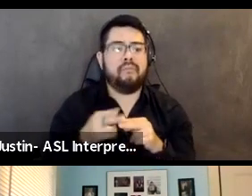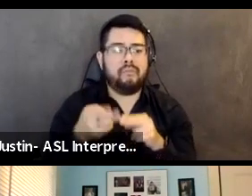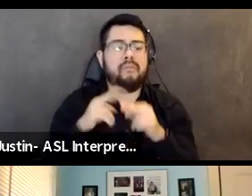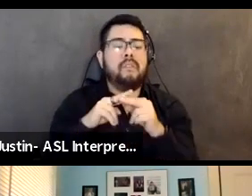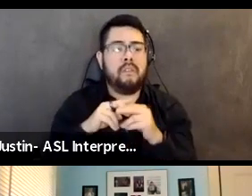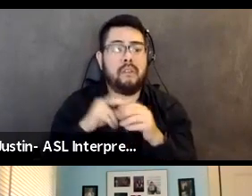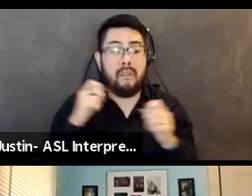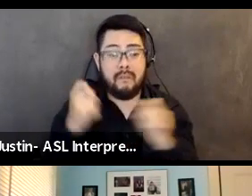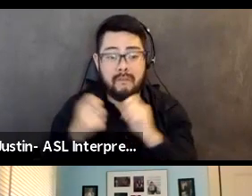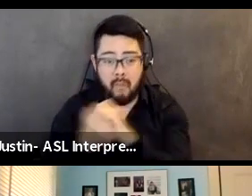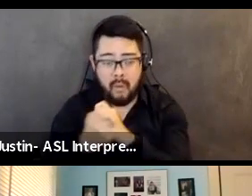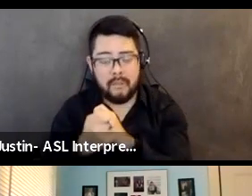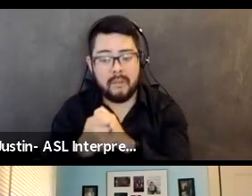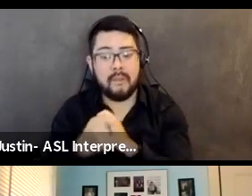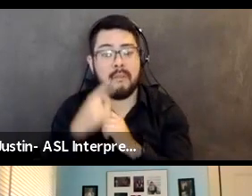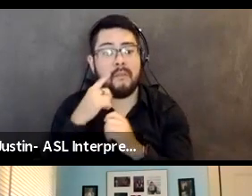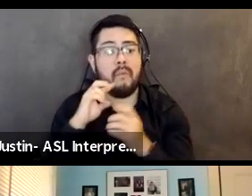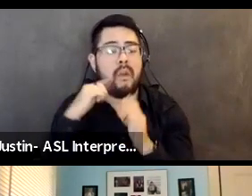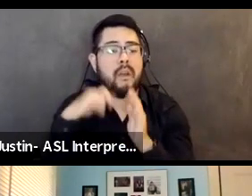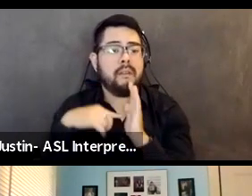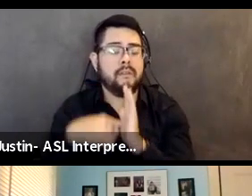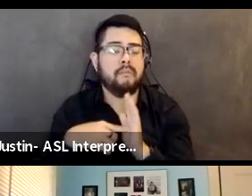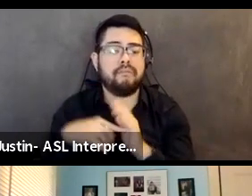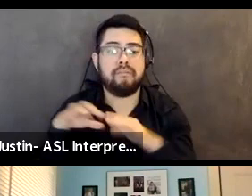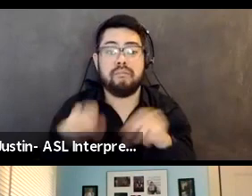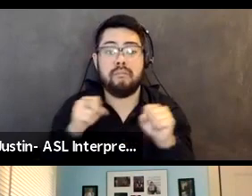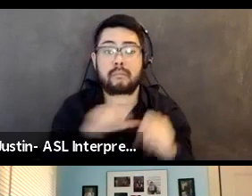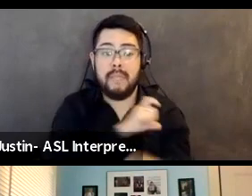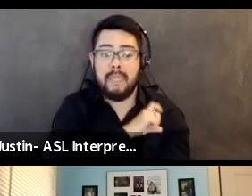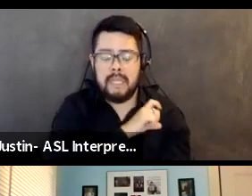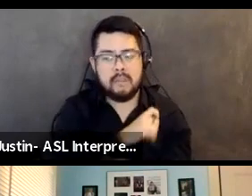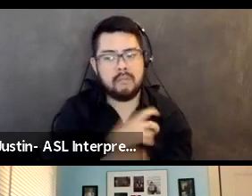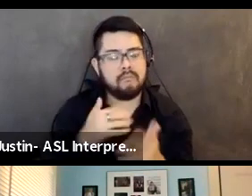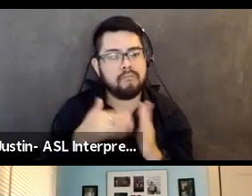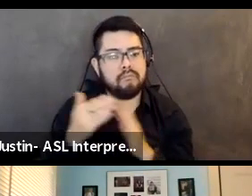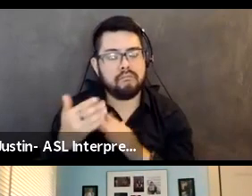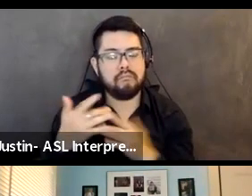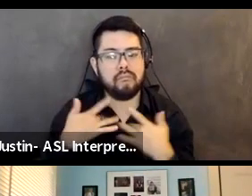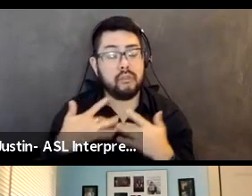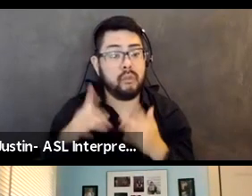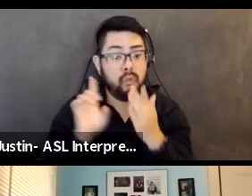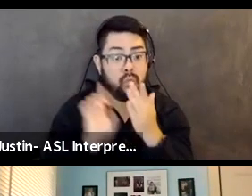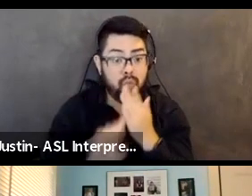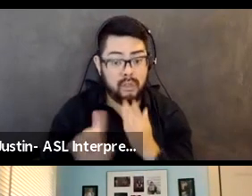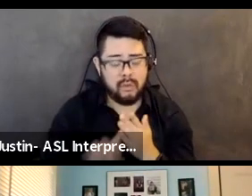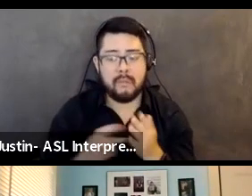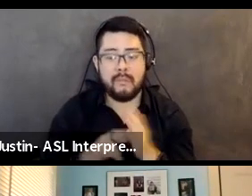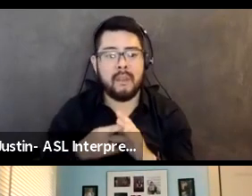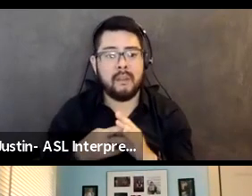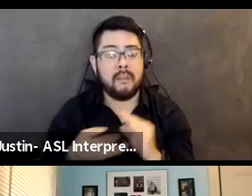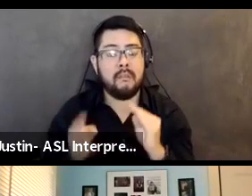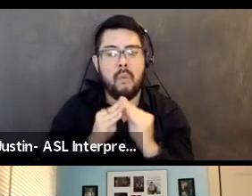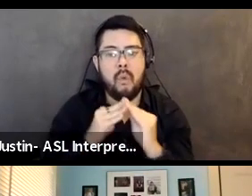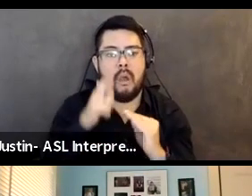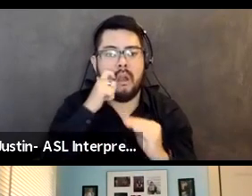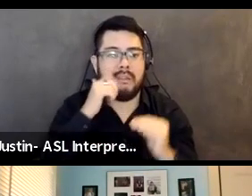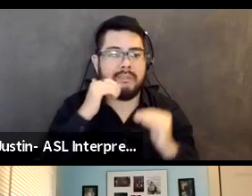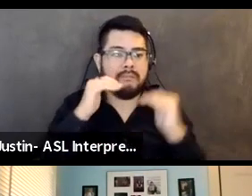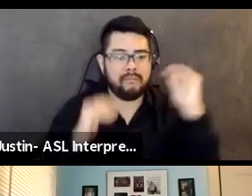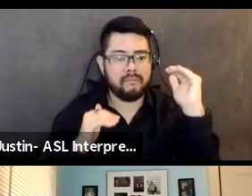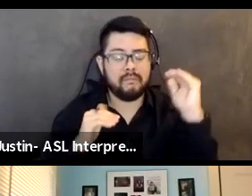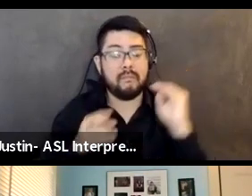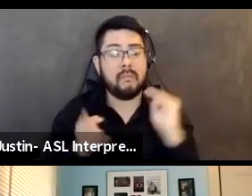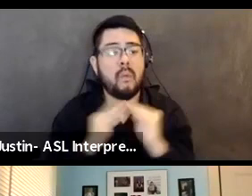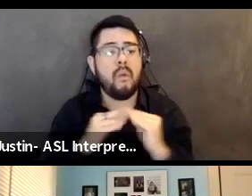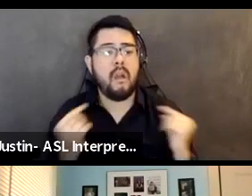policing in particular they often research those they often lead to greater racial disparities and harm and that's why